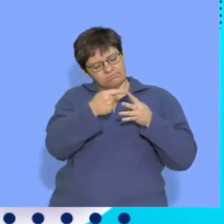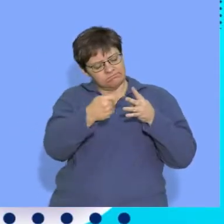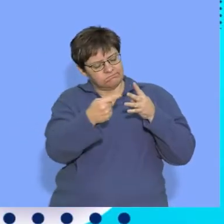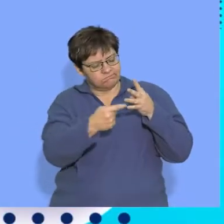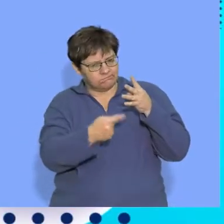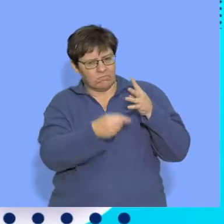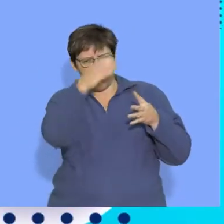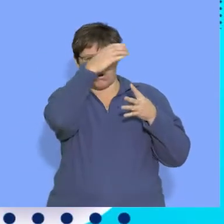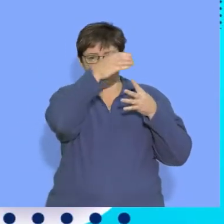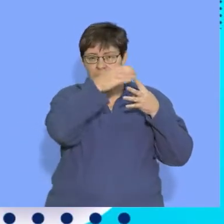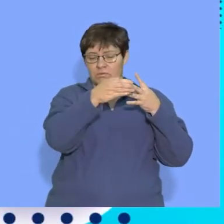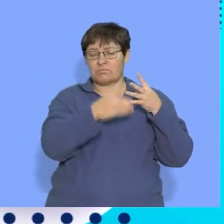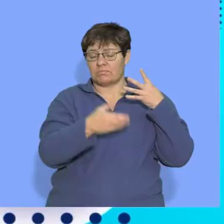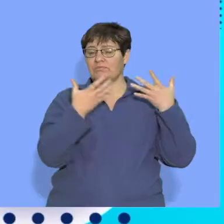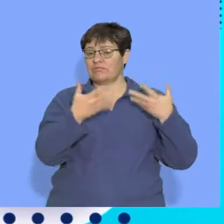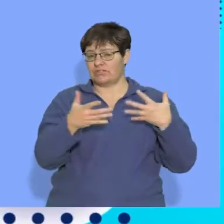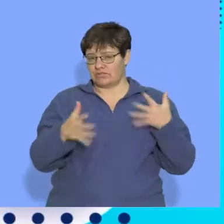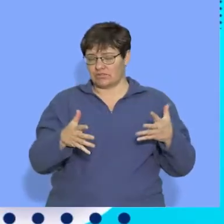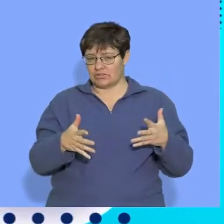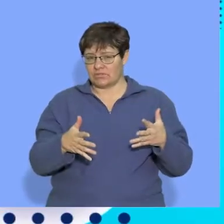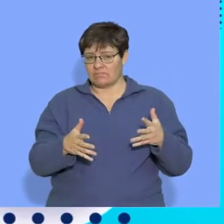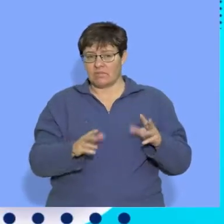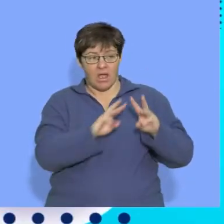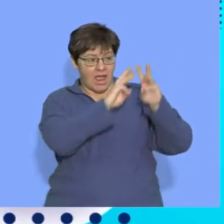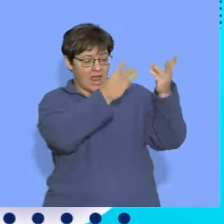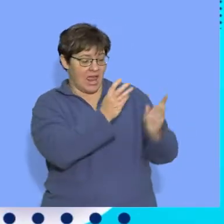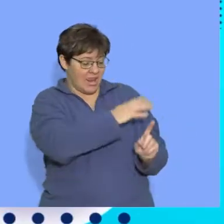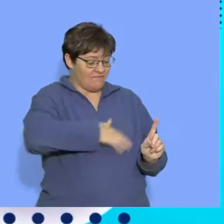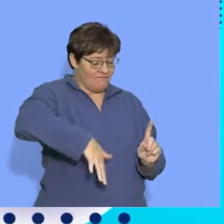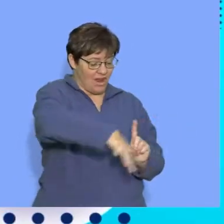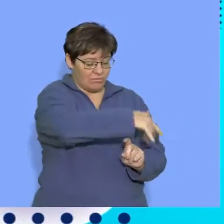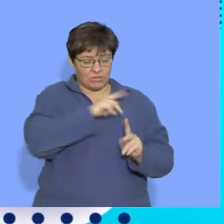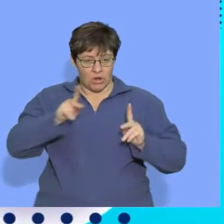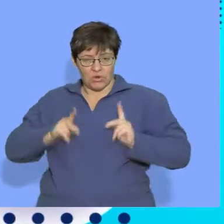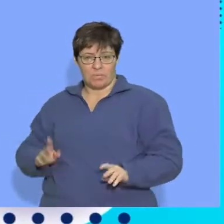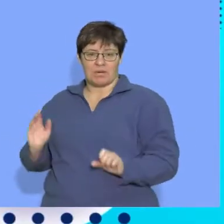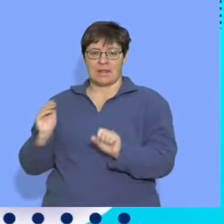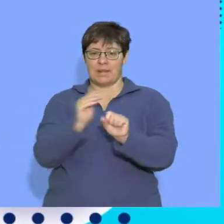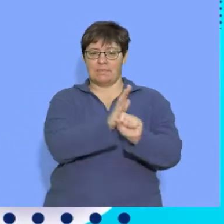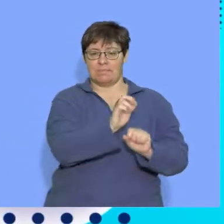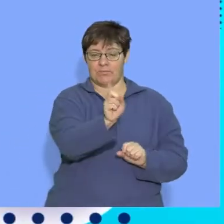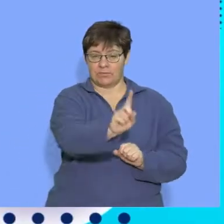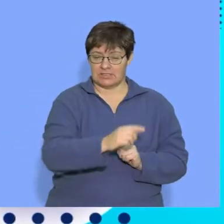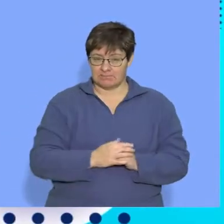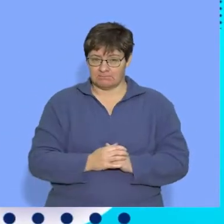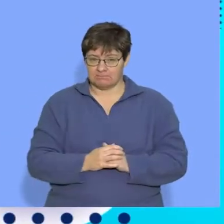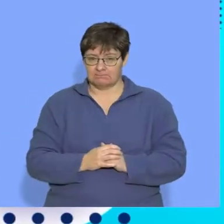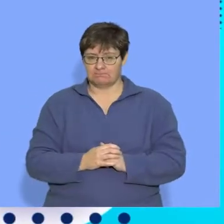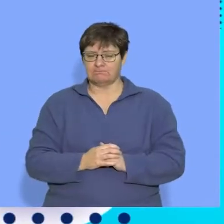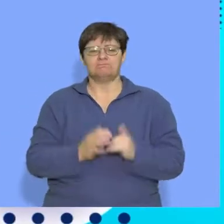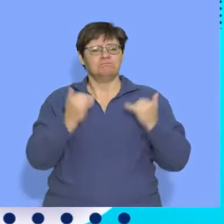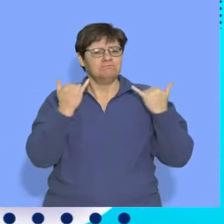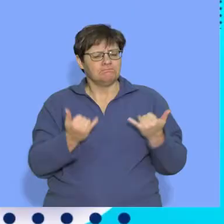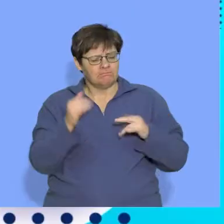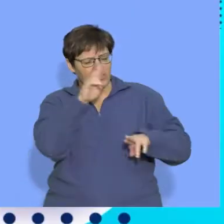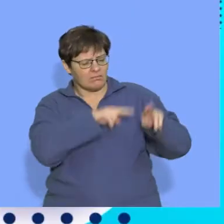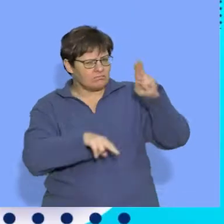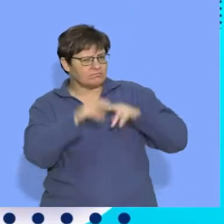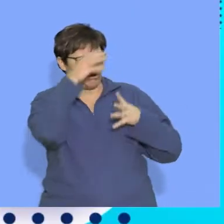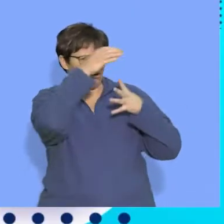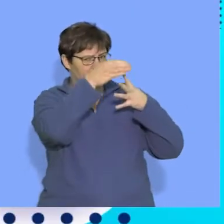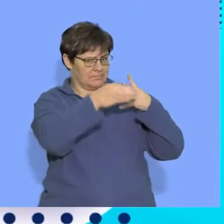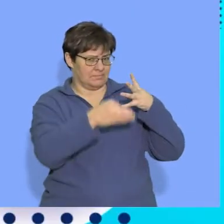concepts and components towards human impact on the environment. In our lesson today, we're going to overview some of those main